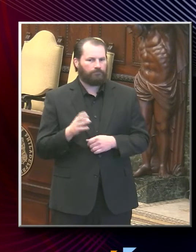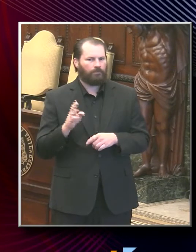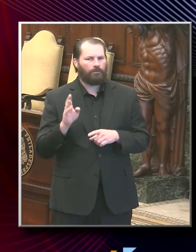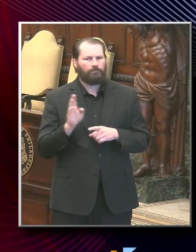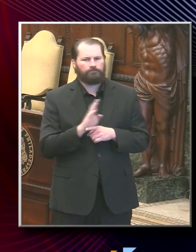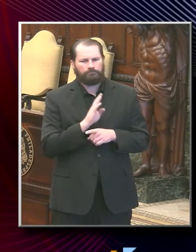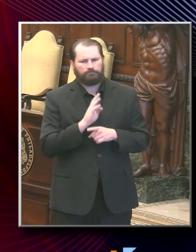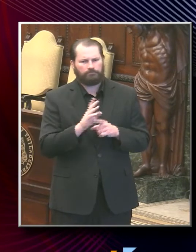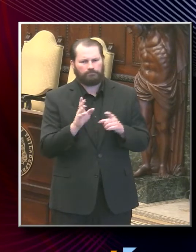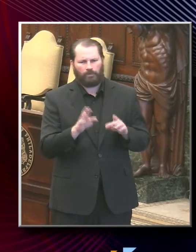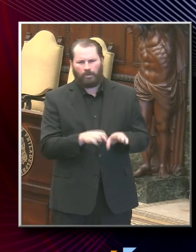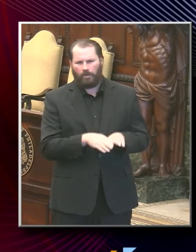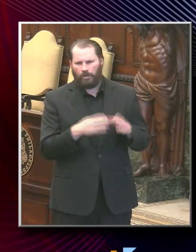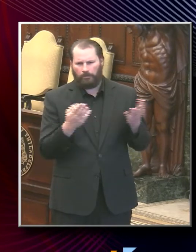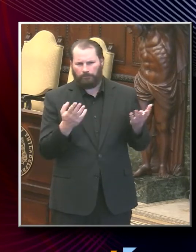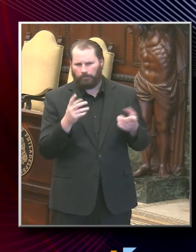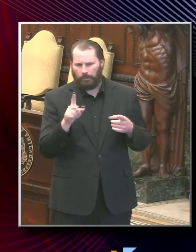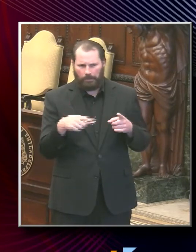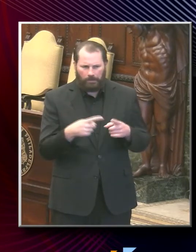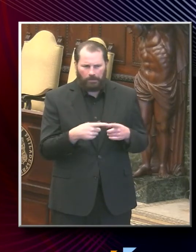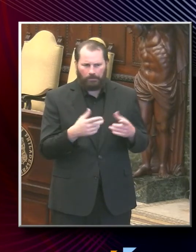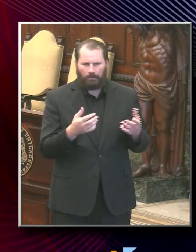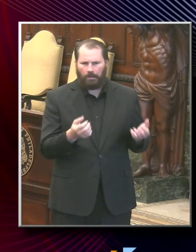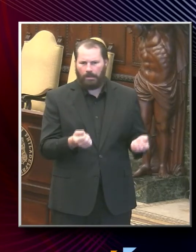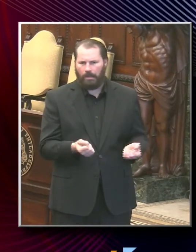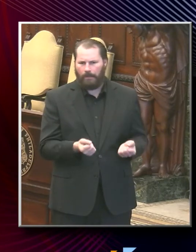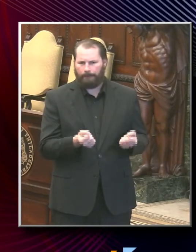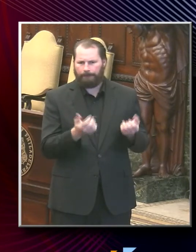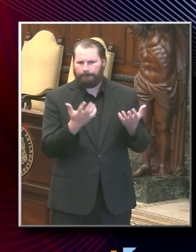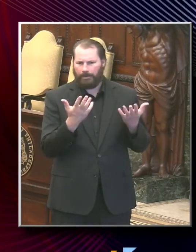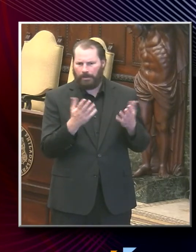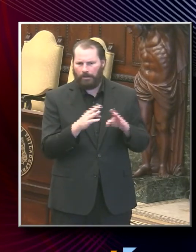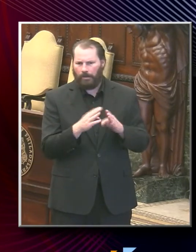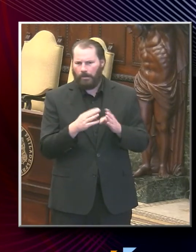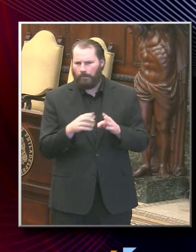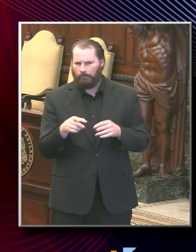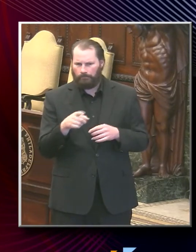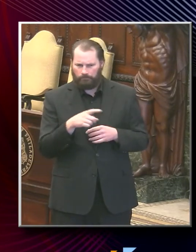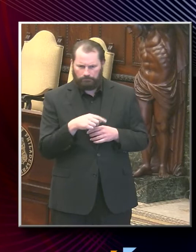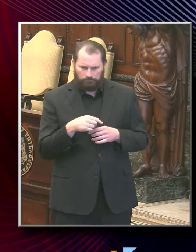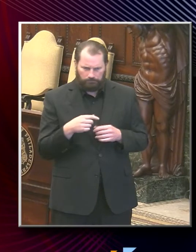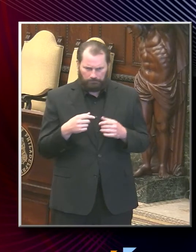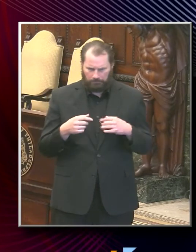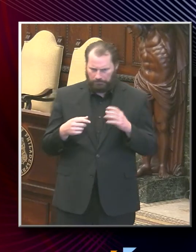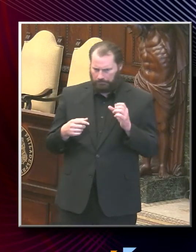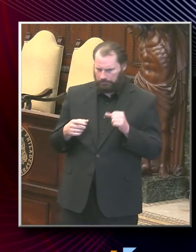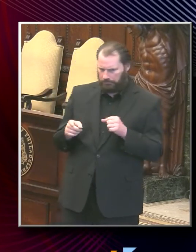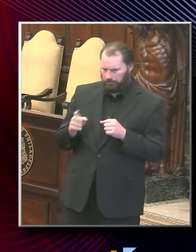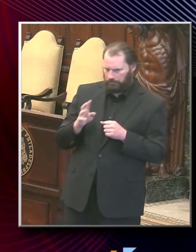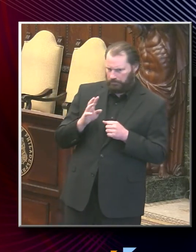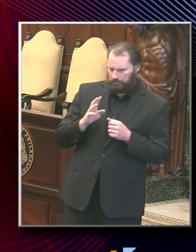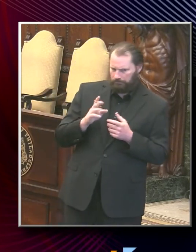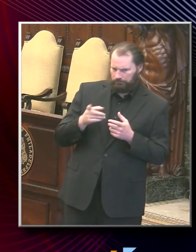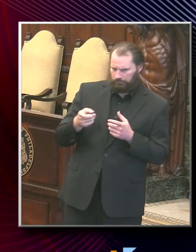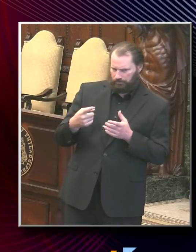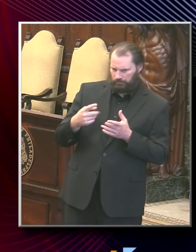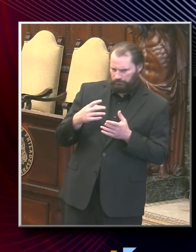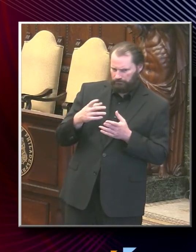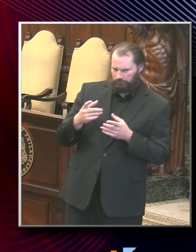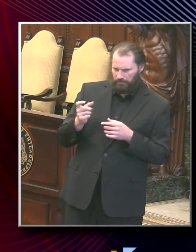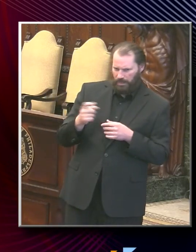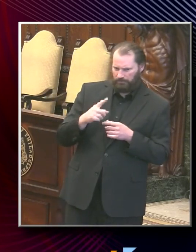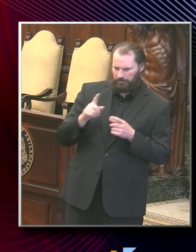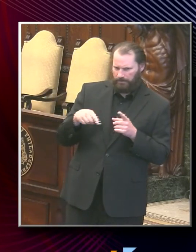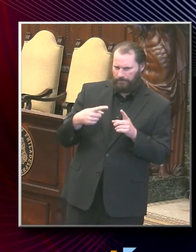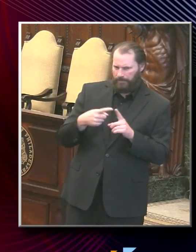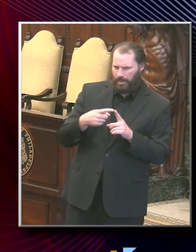I believe Argenis, you're speaking of the Commerce Department's funding that is available. ¿Estás